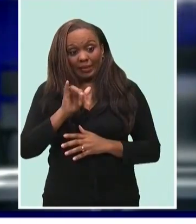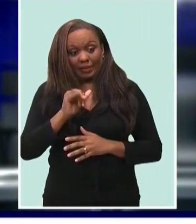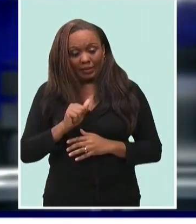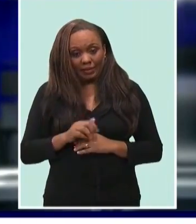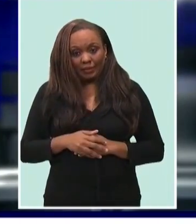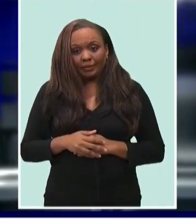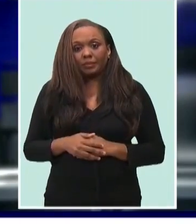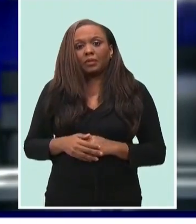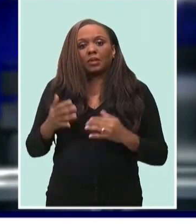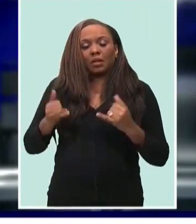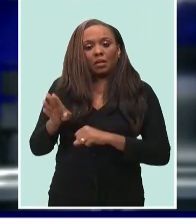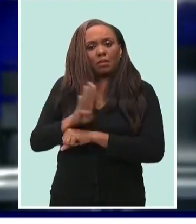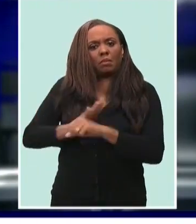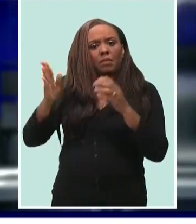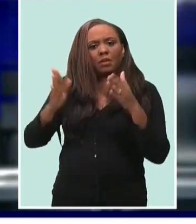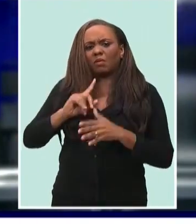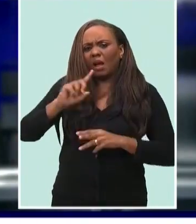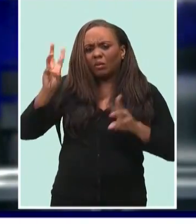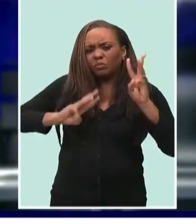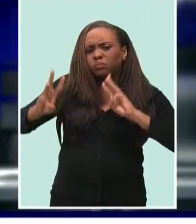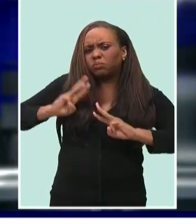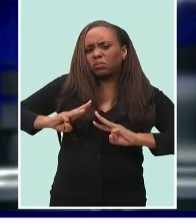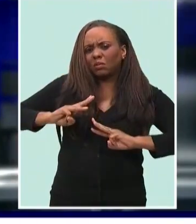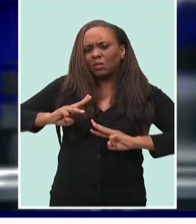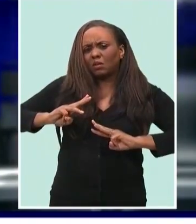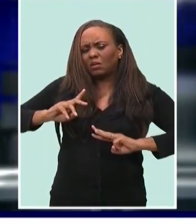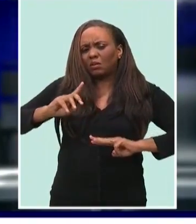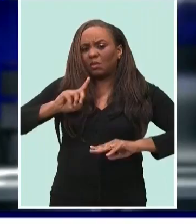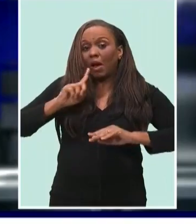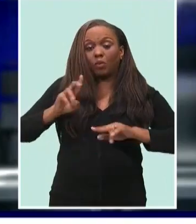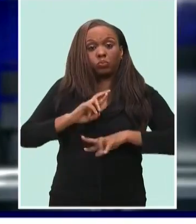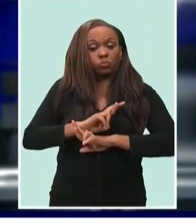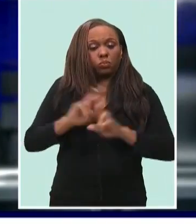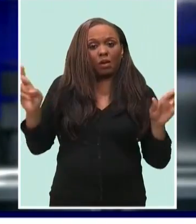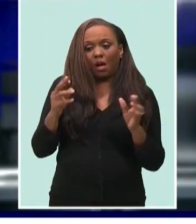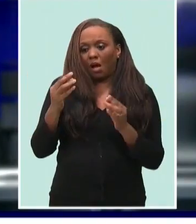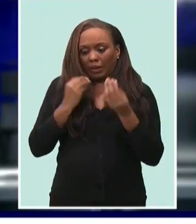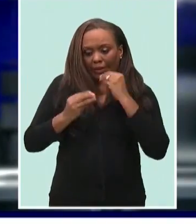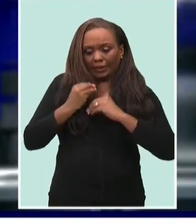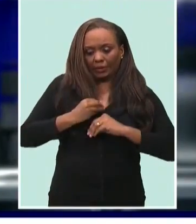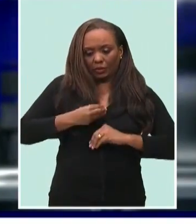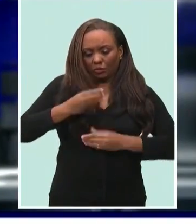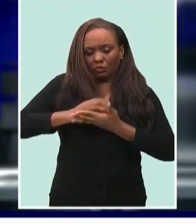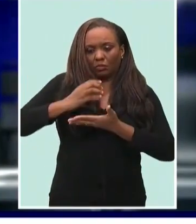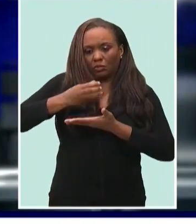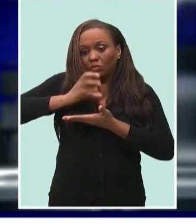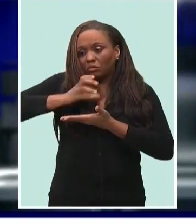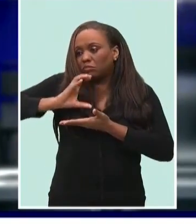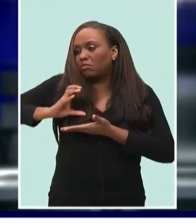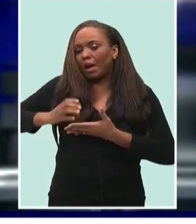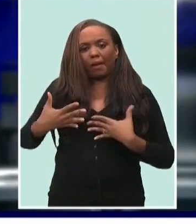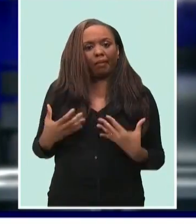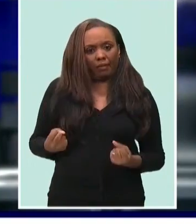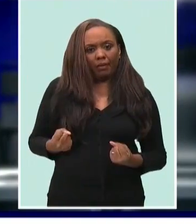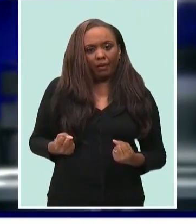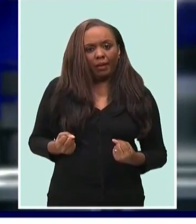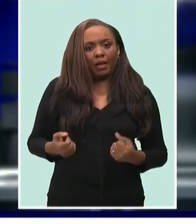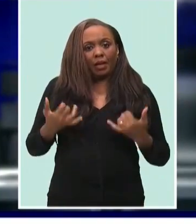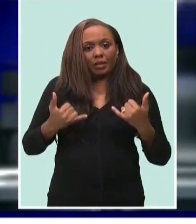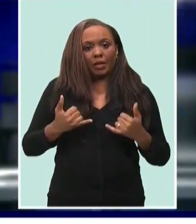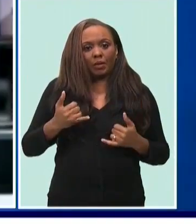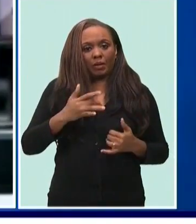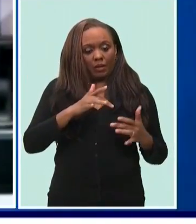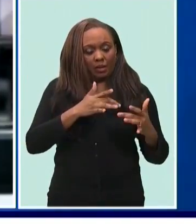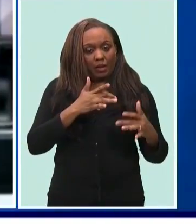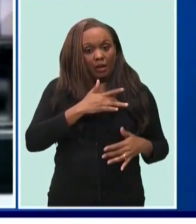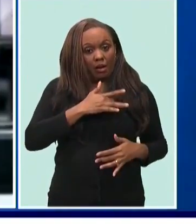is that Barbadians are concerned. They seem ready for healthy change, and the Heart and Stroke Foundation has begun to take